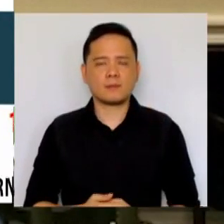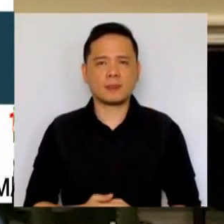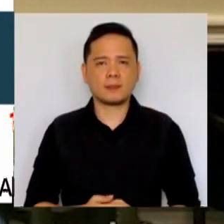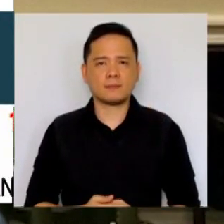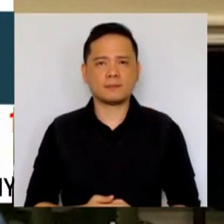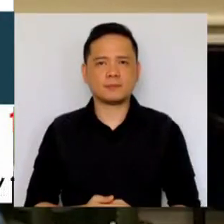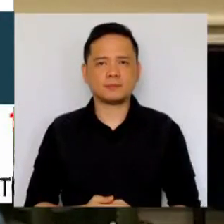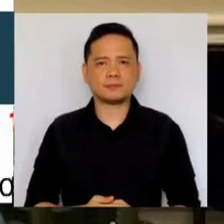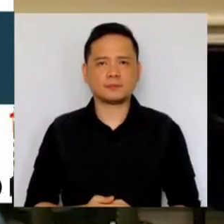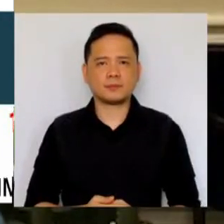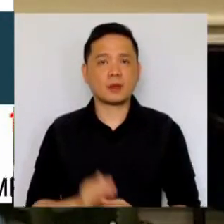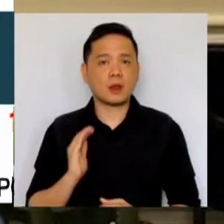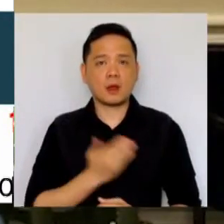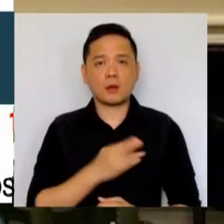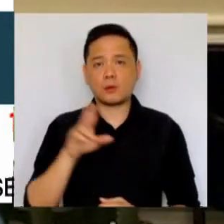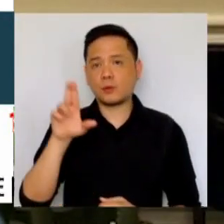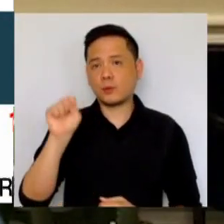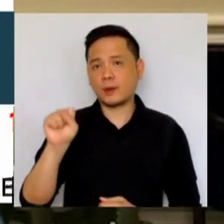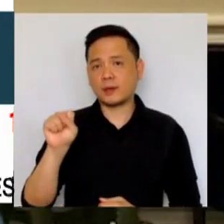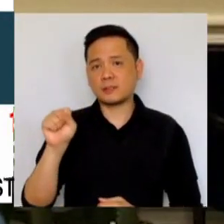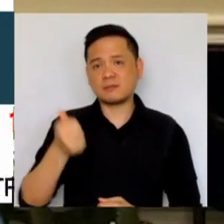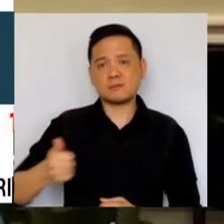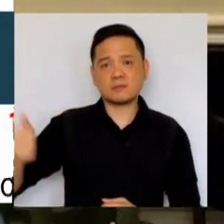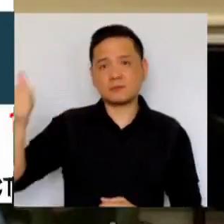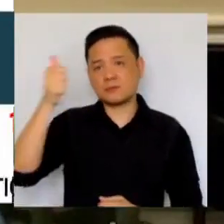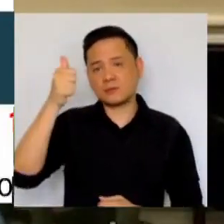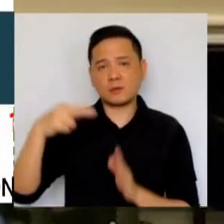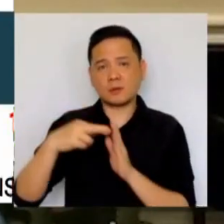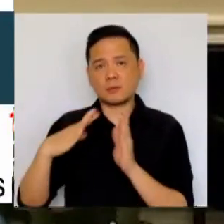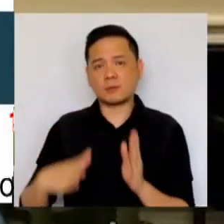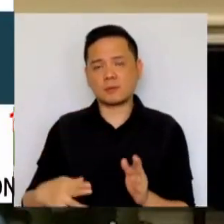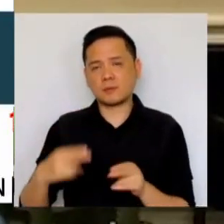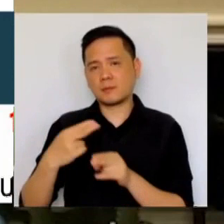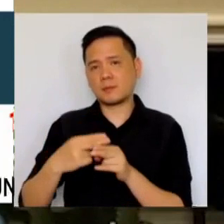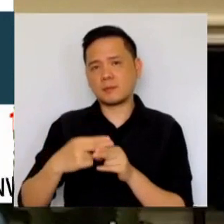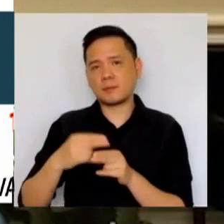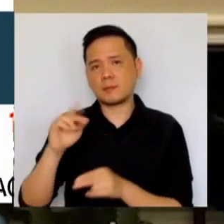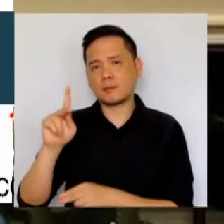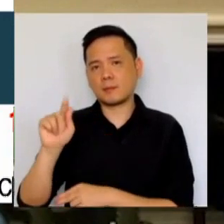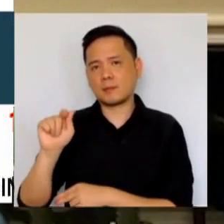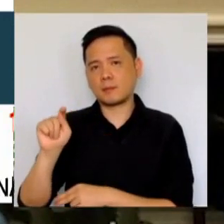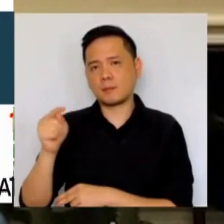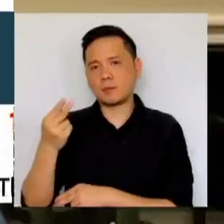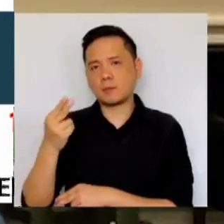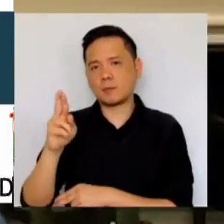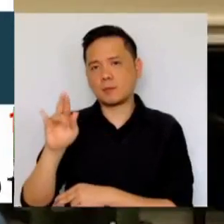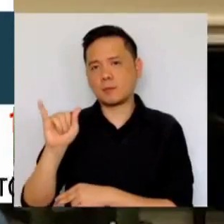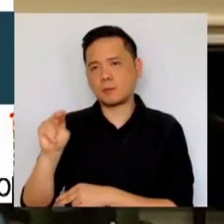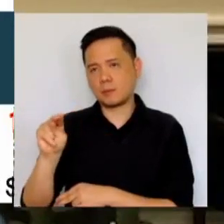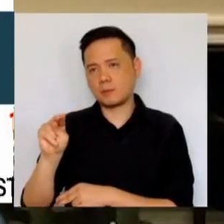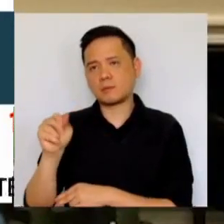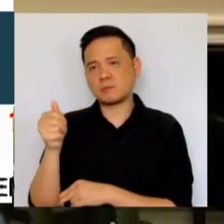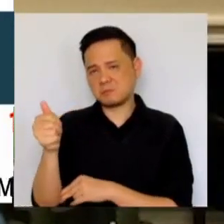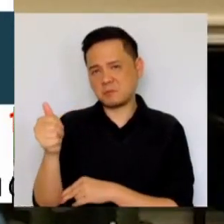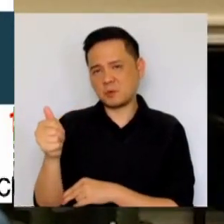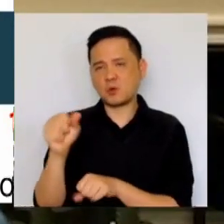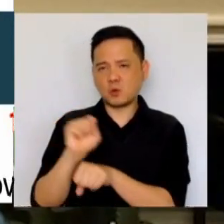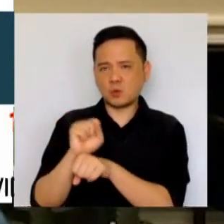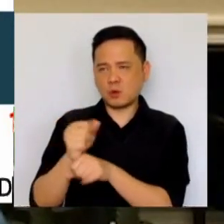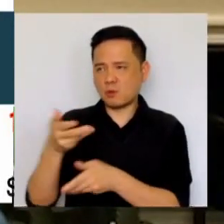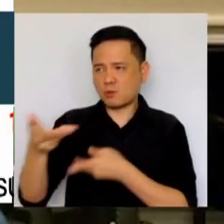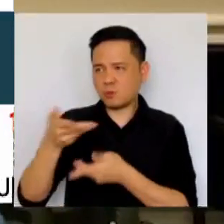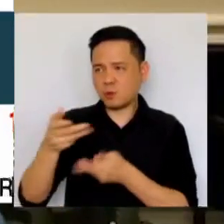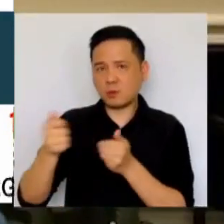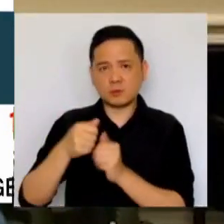Our U.S. Trade Representative, Catherine Tai, has been working with the Chinese, reviewing